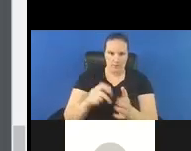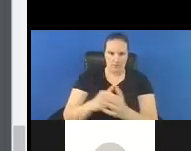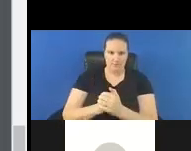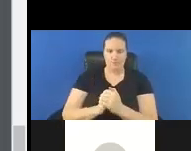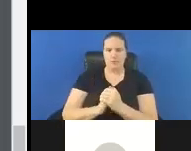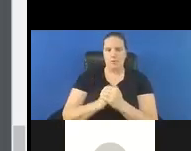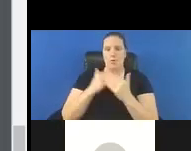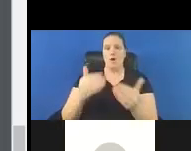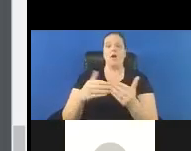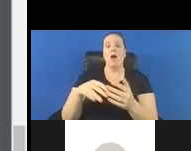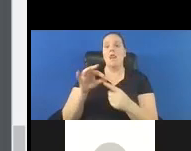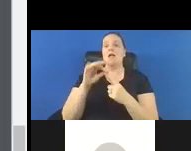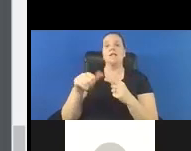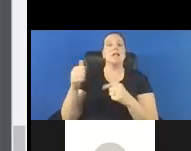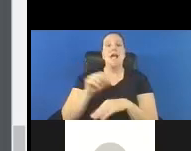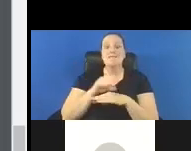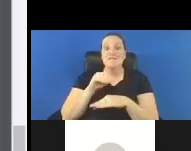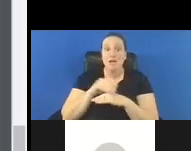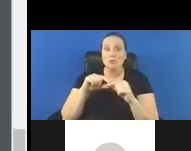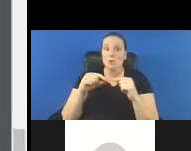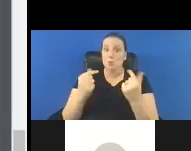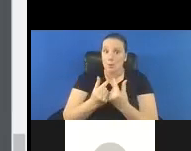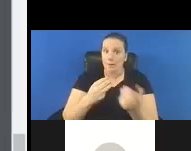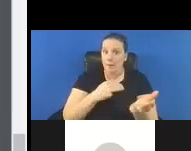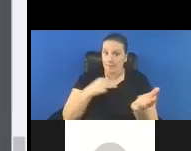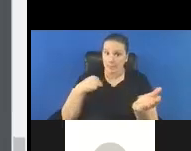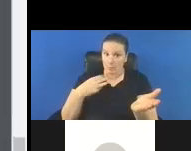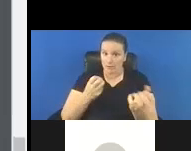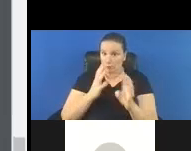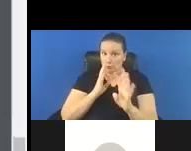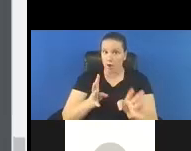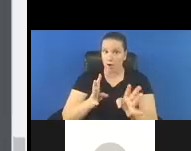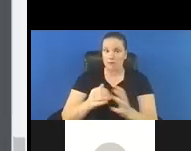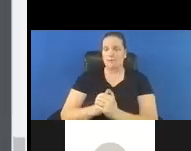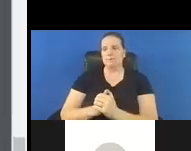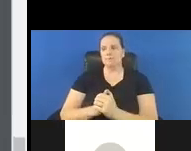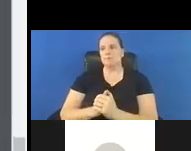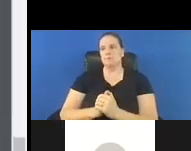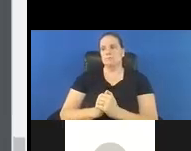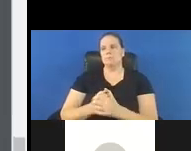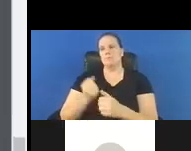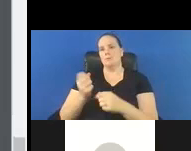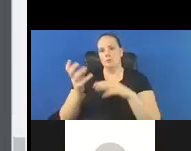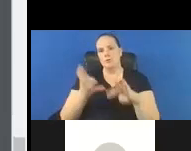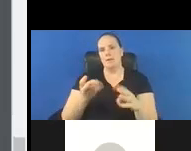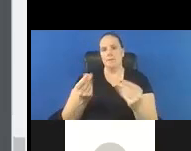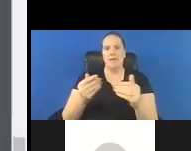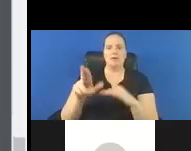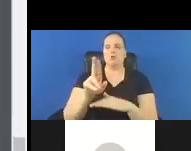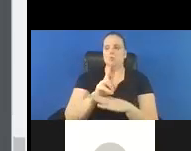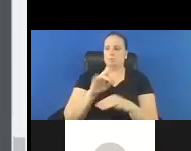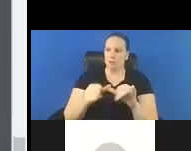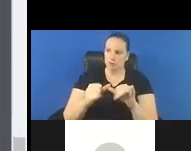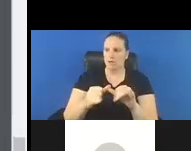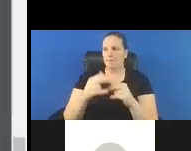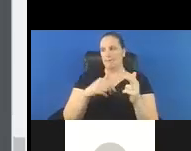unless anyone else has in the advisory group has anything. Okay. The streamlined land use engineering and building permit